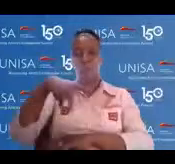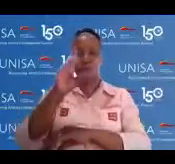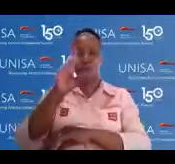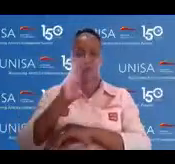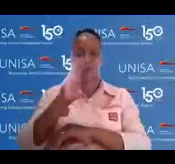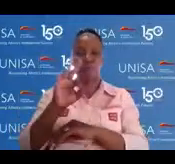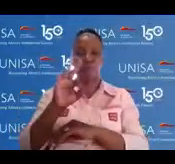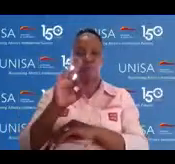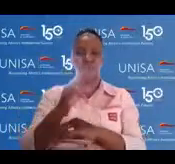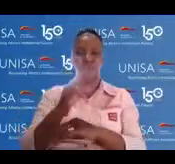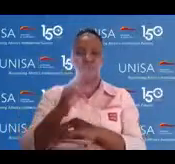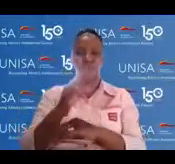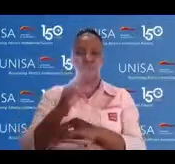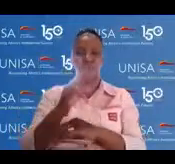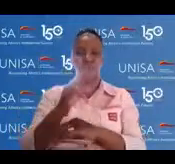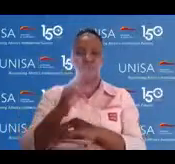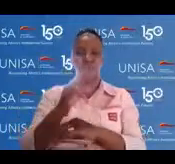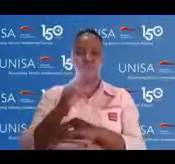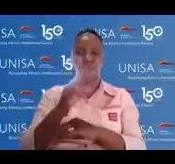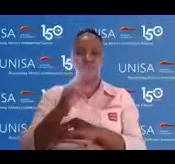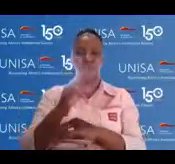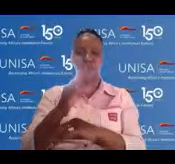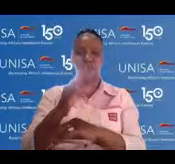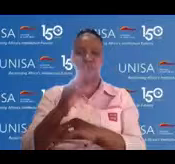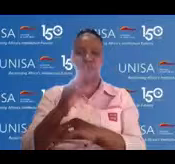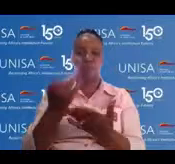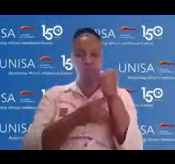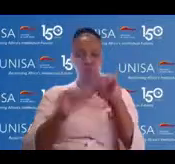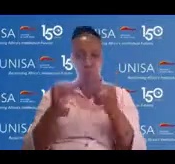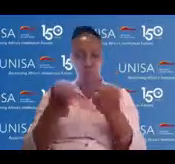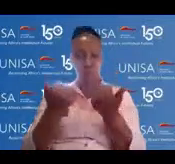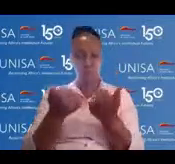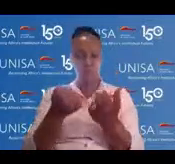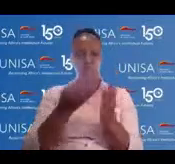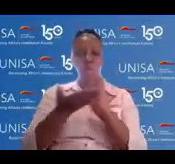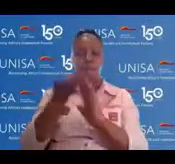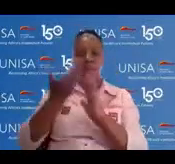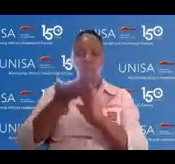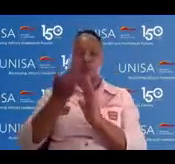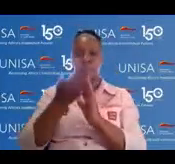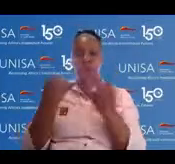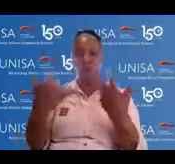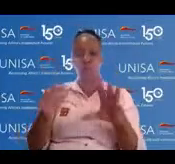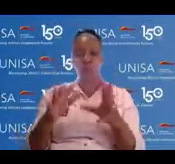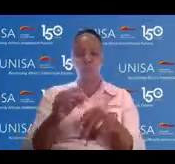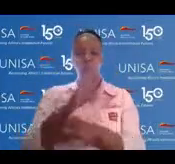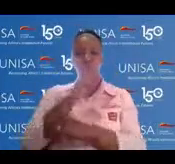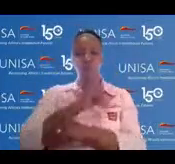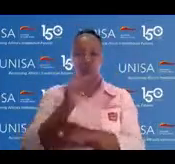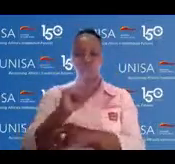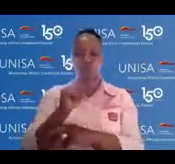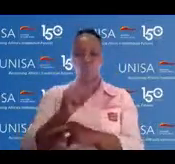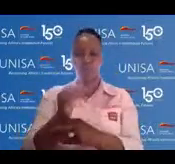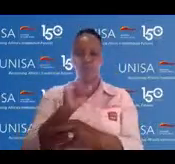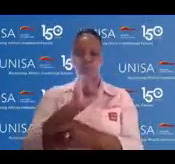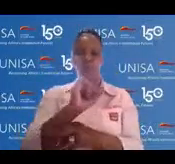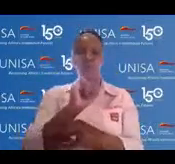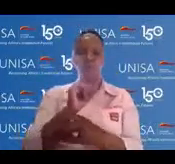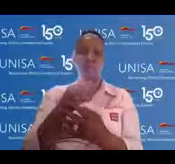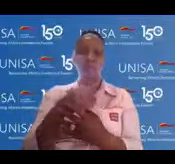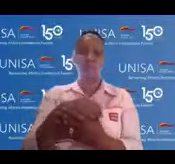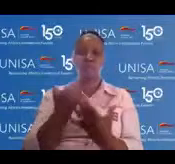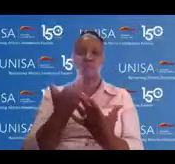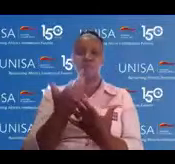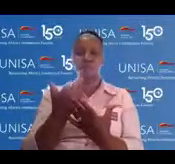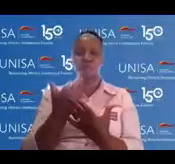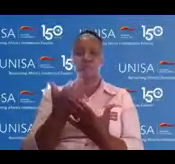So you'll see on the last screen, well done, the file were uploaded. So if you're using, your phone to have scanned it in, you've done a